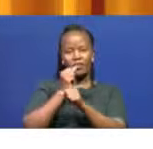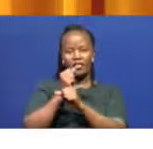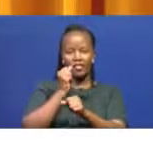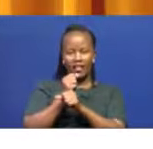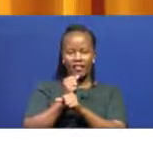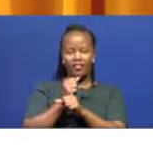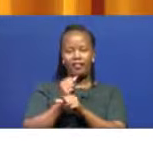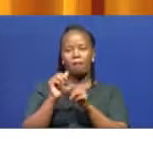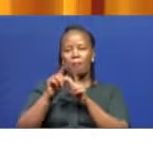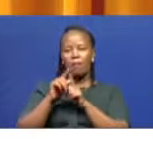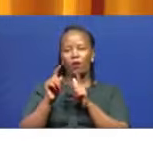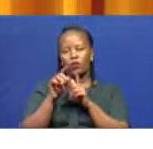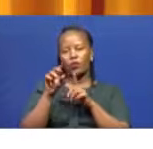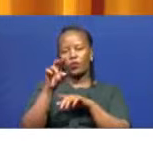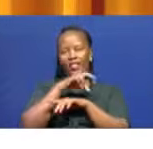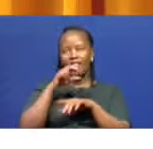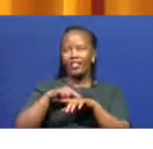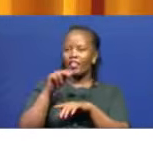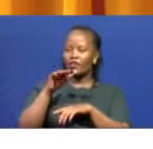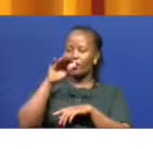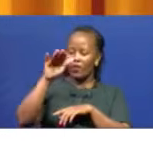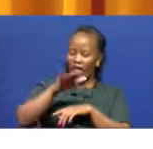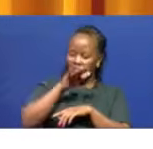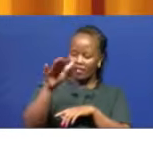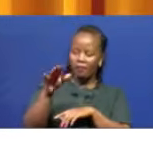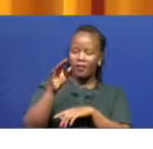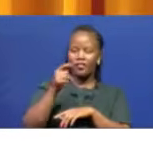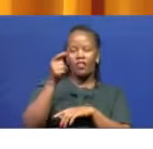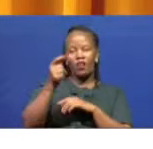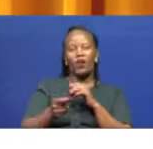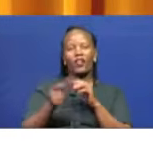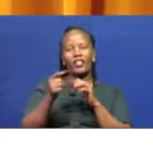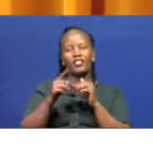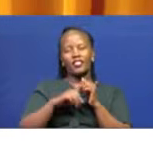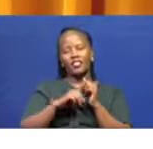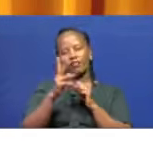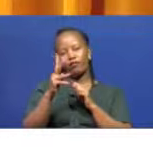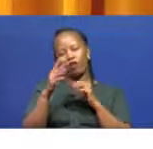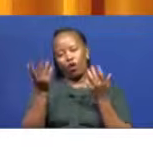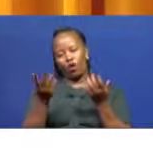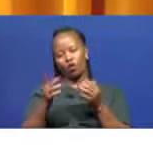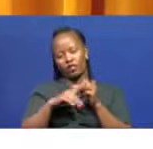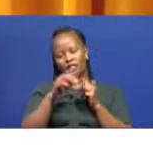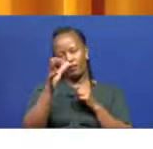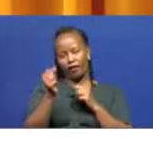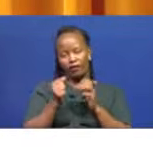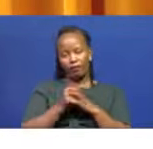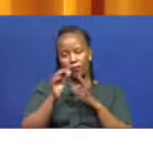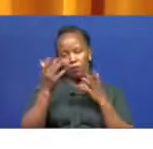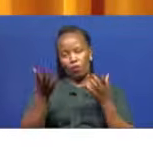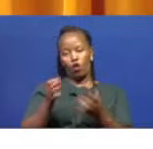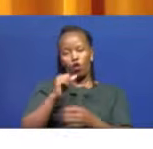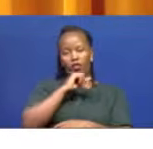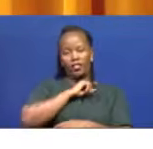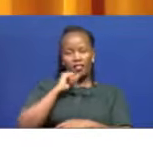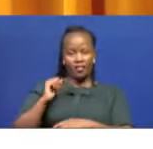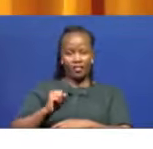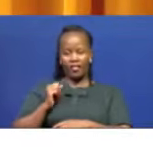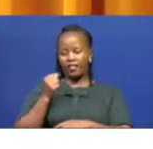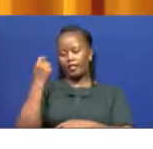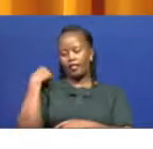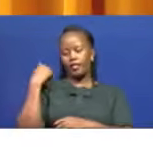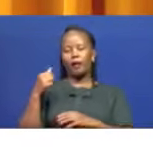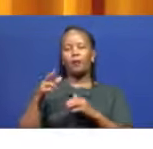nor has the National Assembly Standing Order 64 or 65 or the Senate Standing Order number